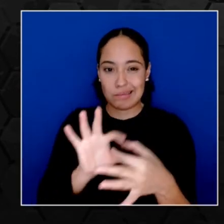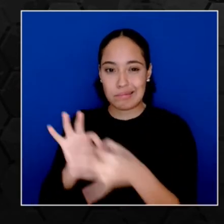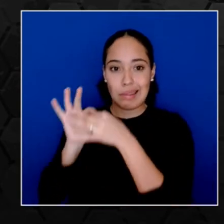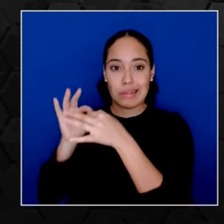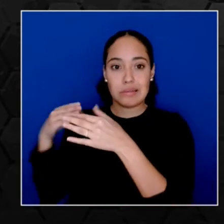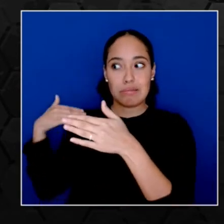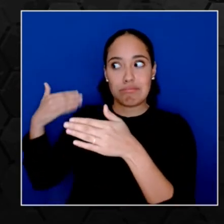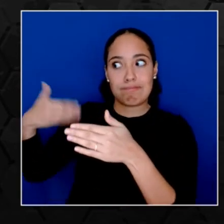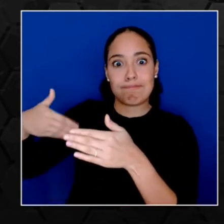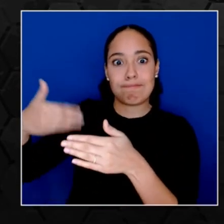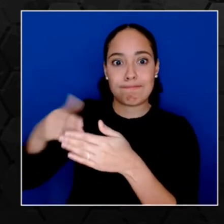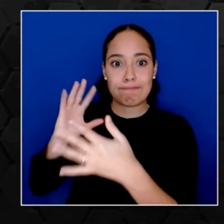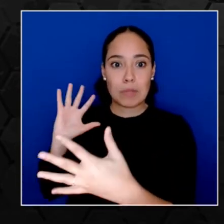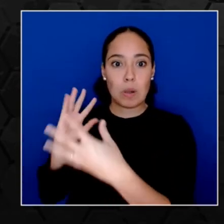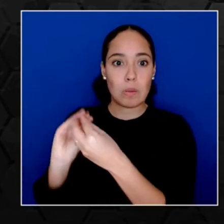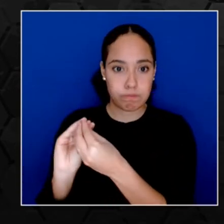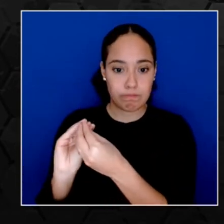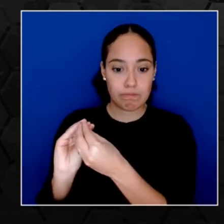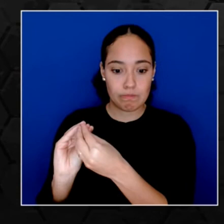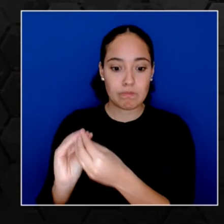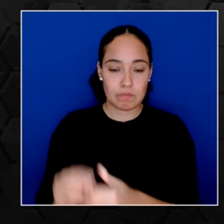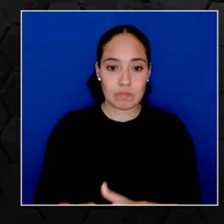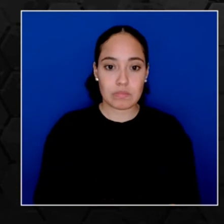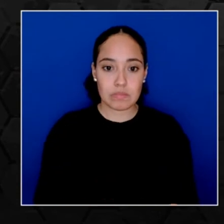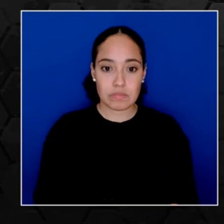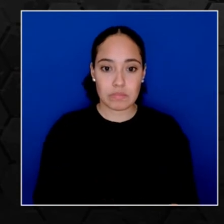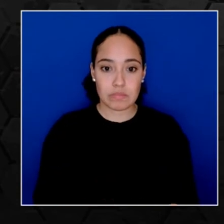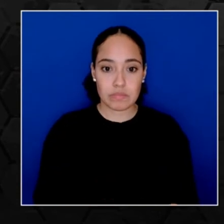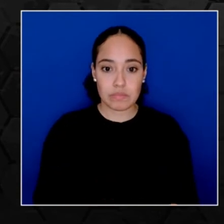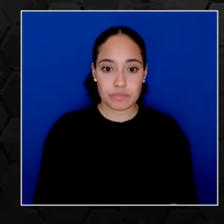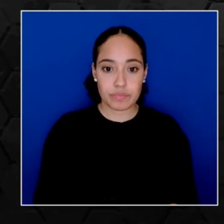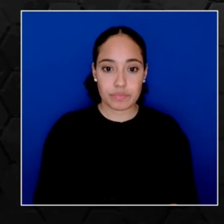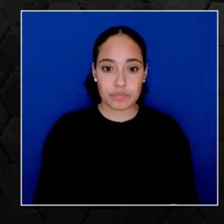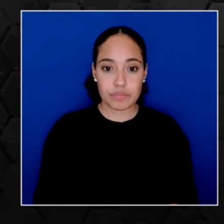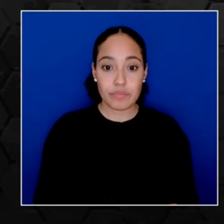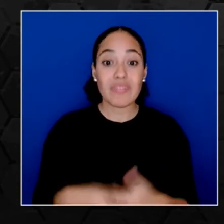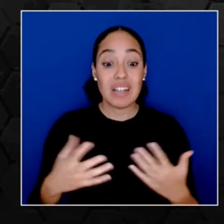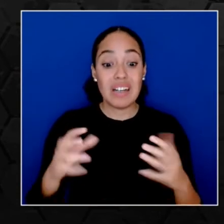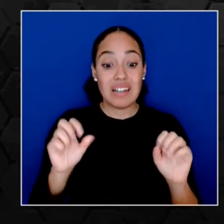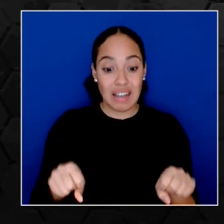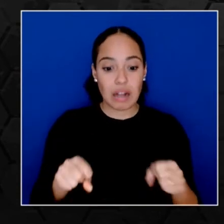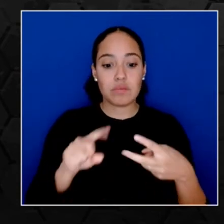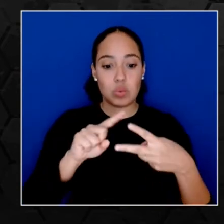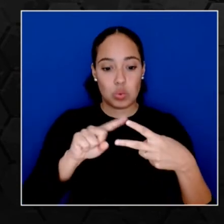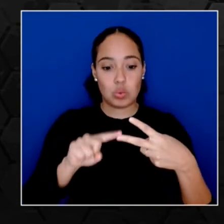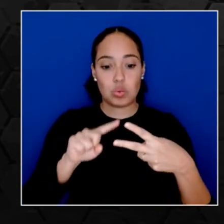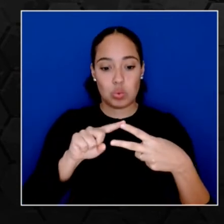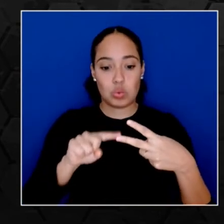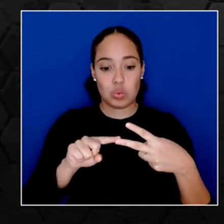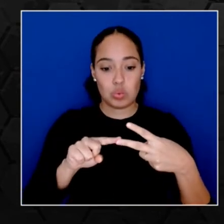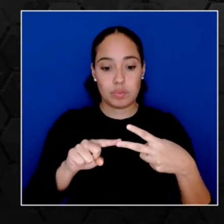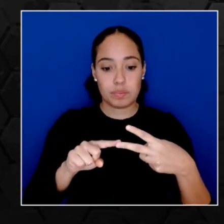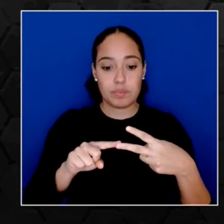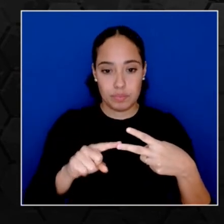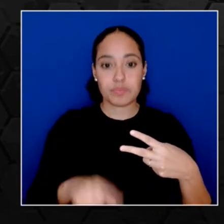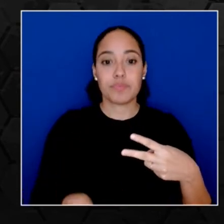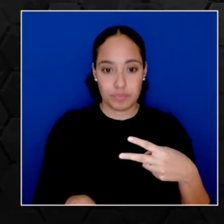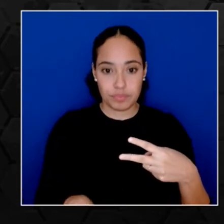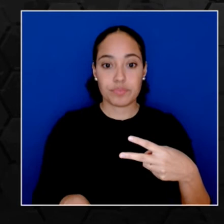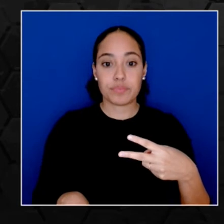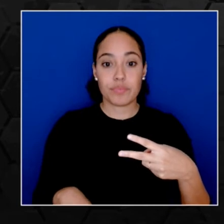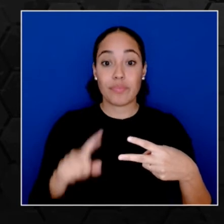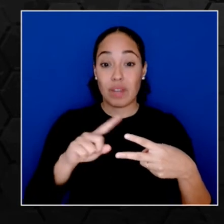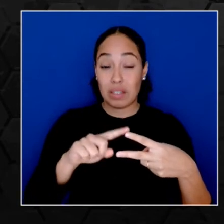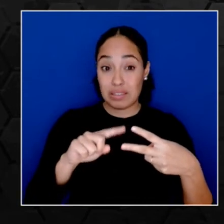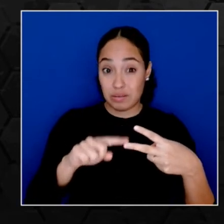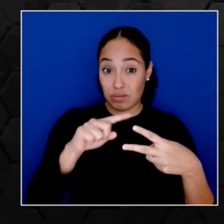product recommendation solution, we can get two types of recommendations. So the first one is the like item to item recommendation, and the second one